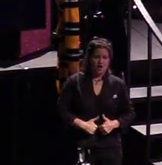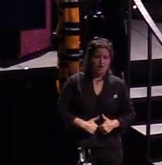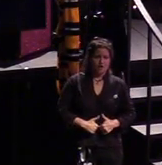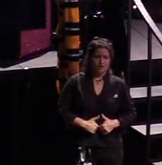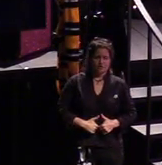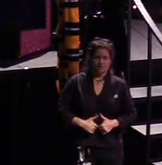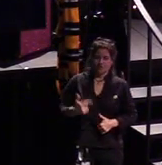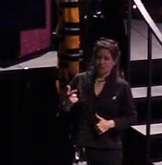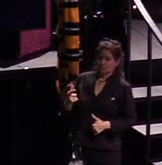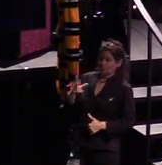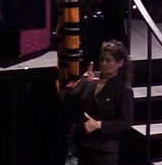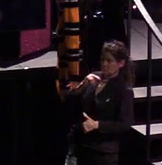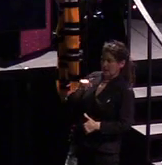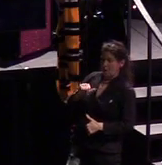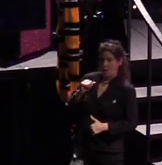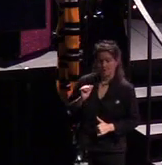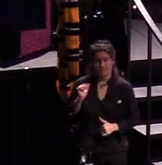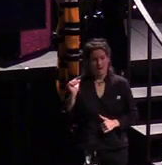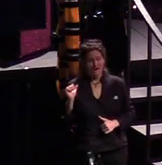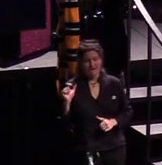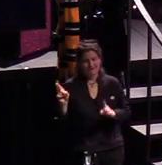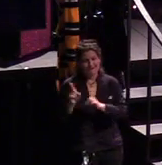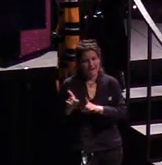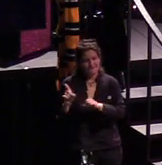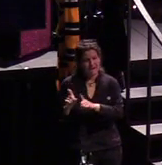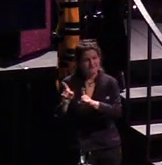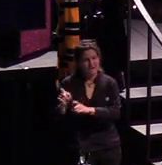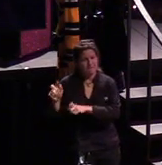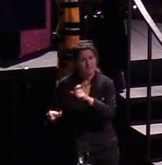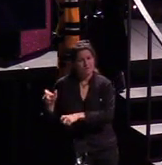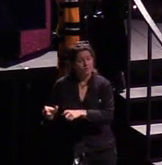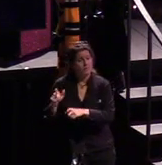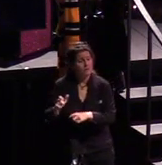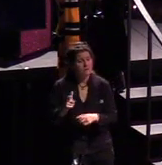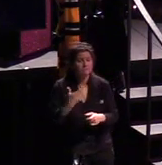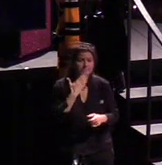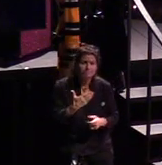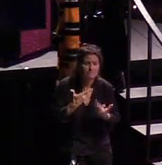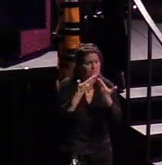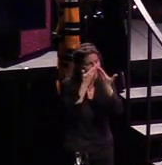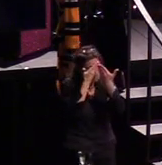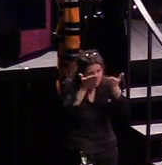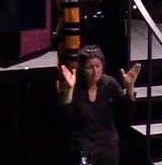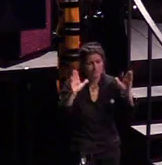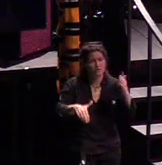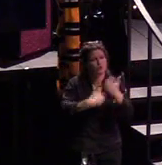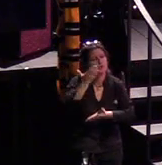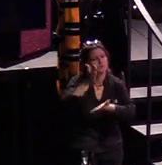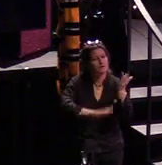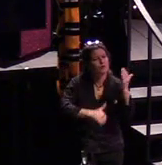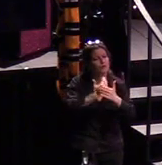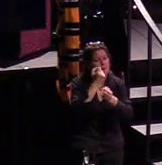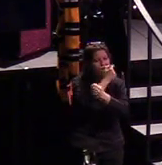the same old people instead be open to new experiences and ideas biscuit these are crucial for